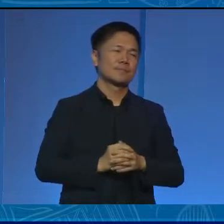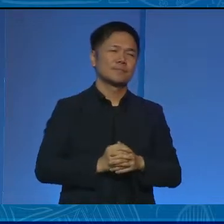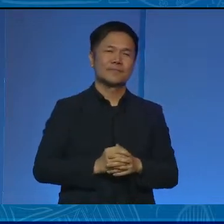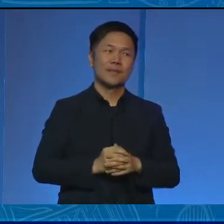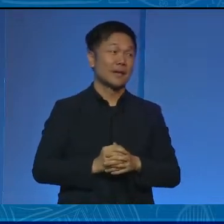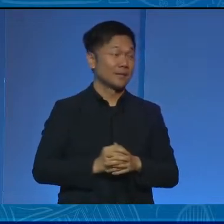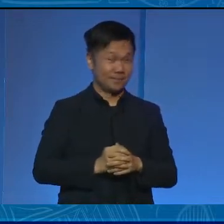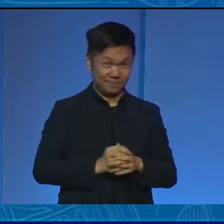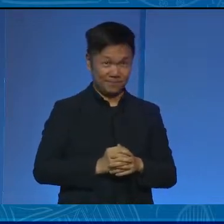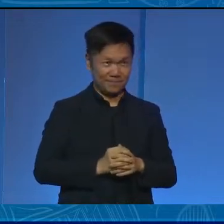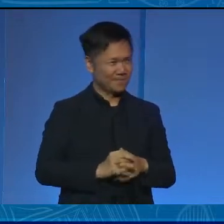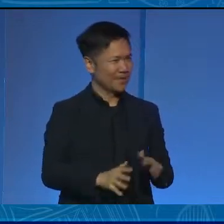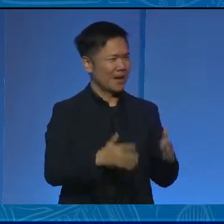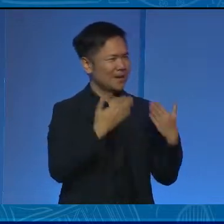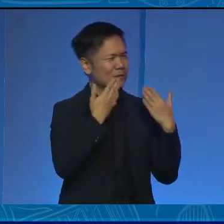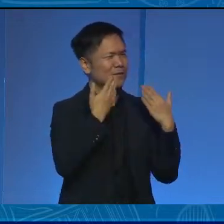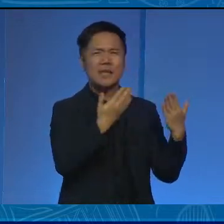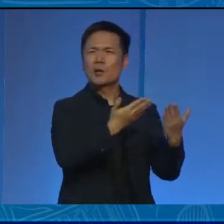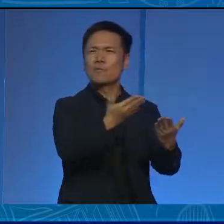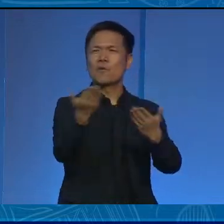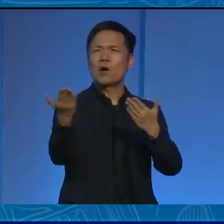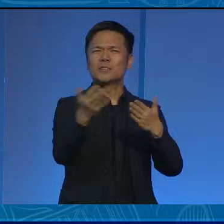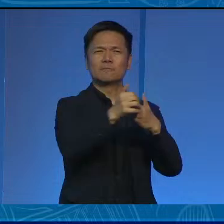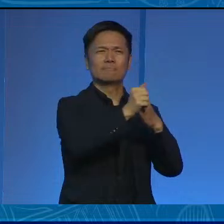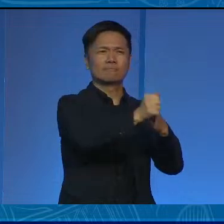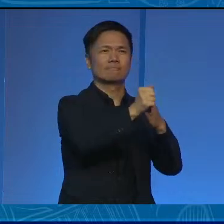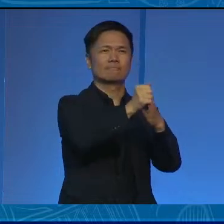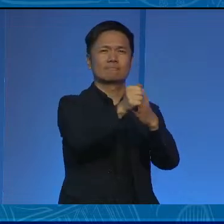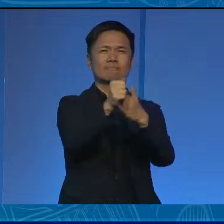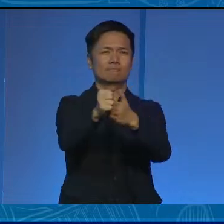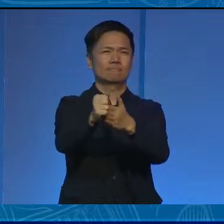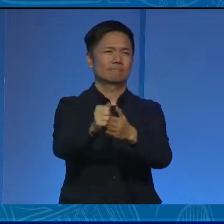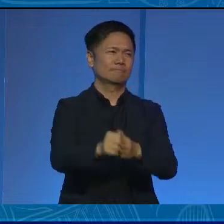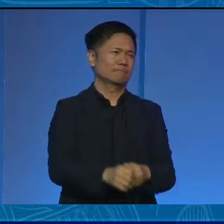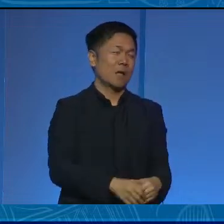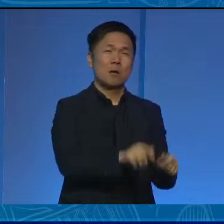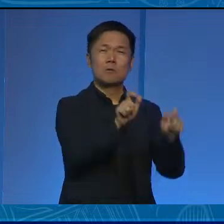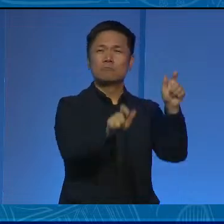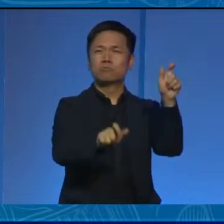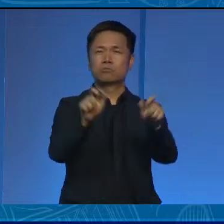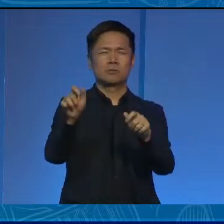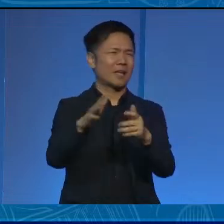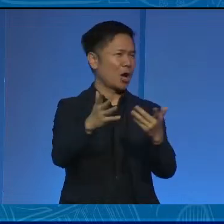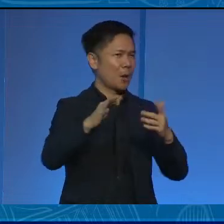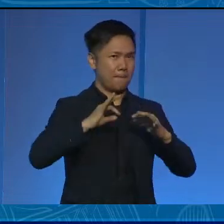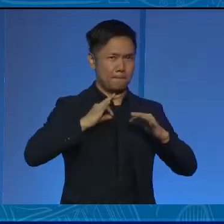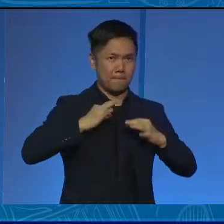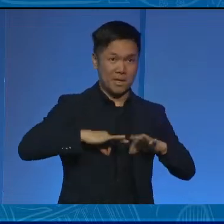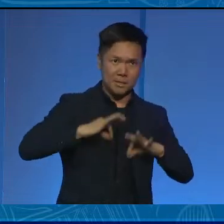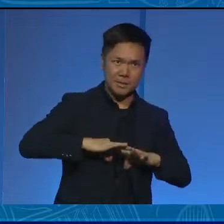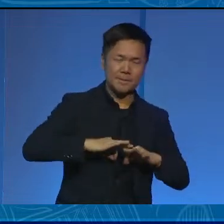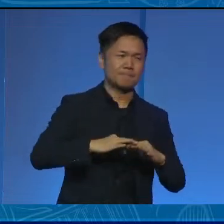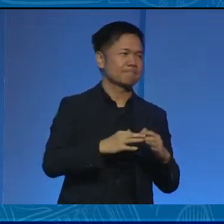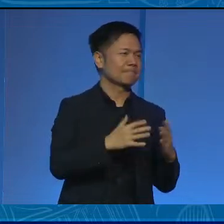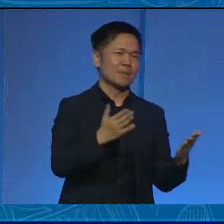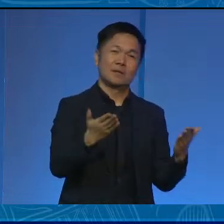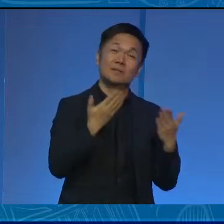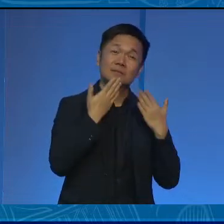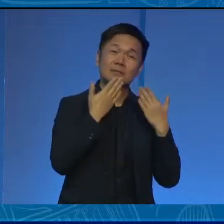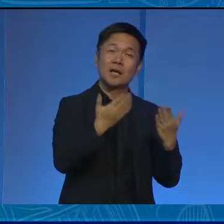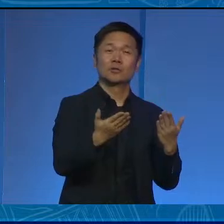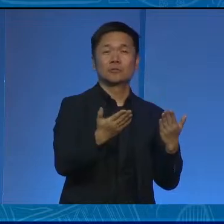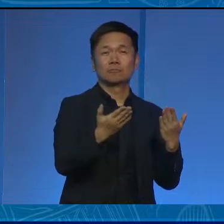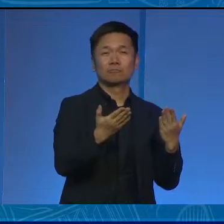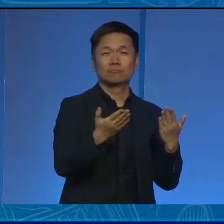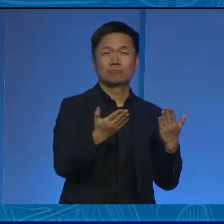And of course, thank you to all the leaders who have come here, ministers, who have taken the time to